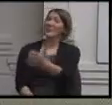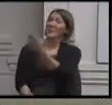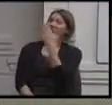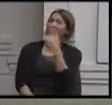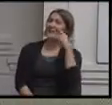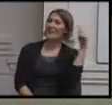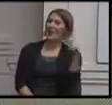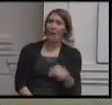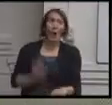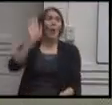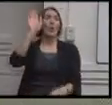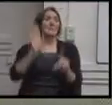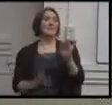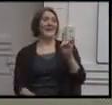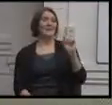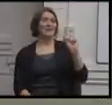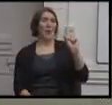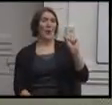much for coming. I have a motion.